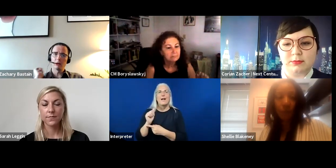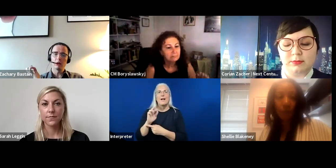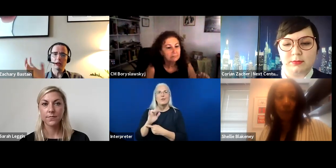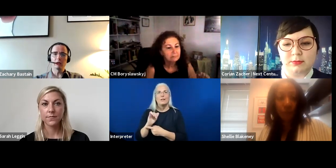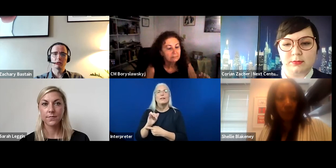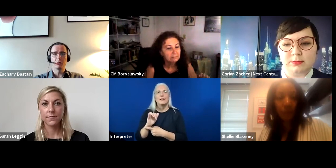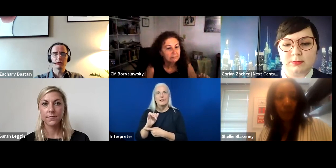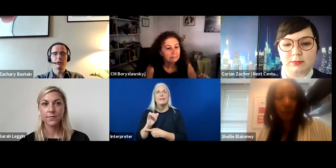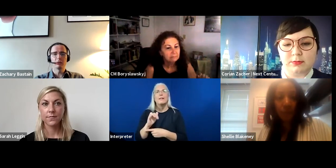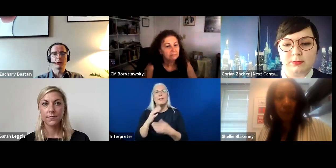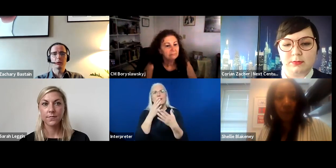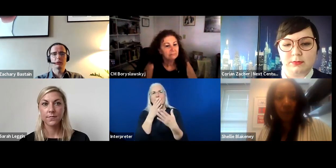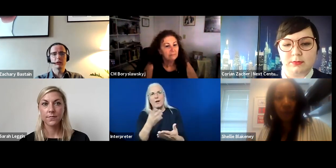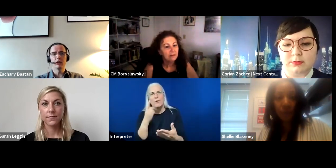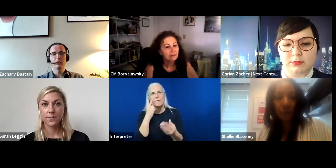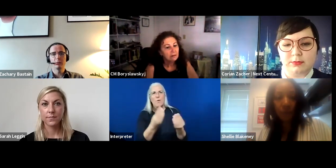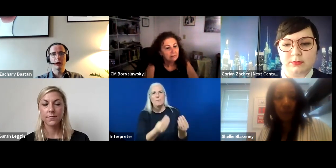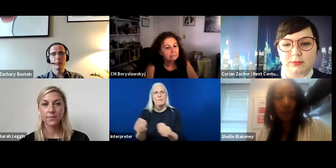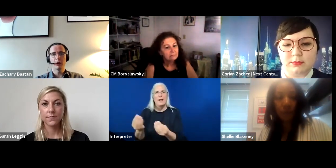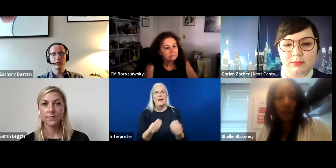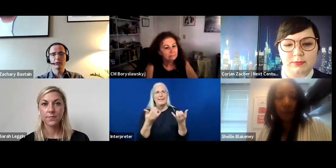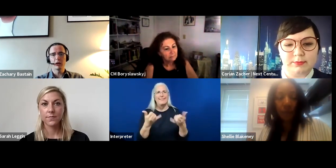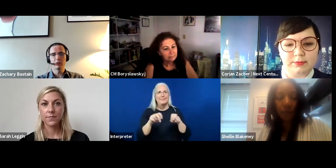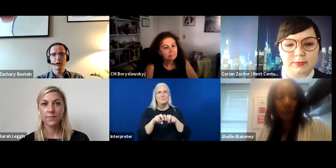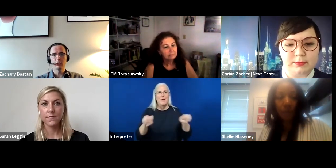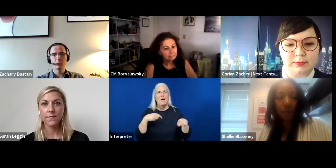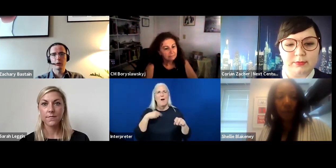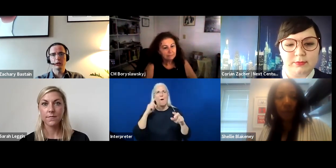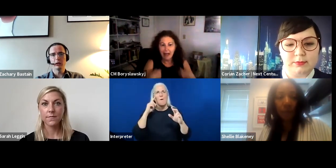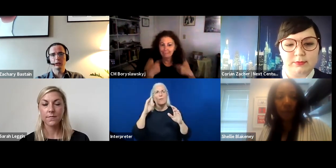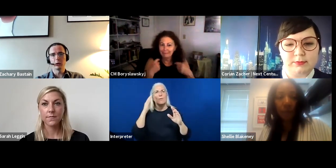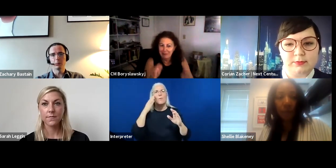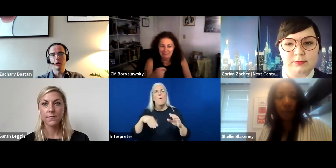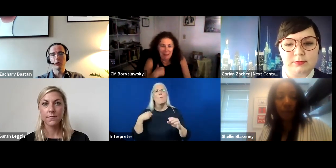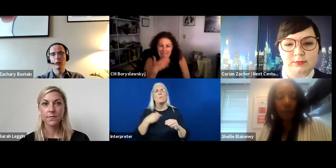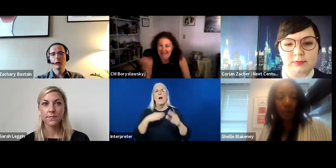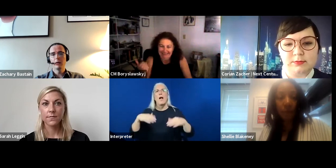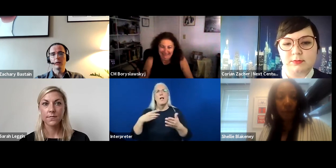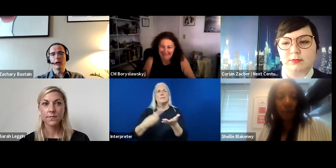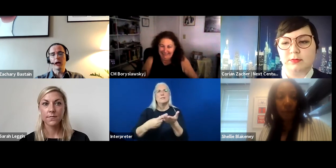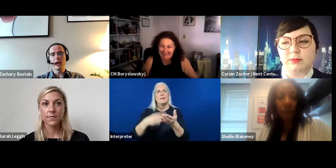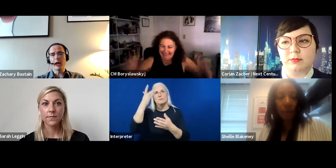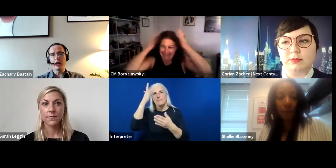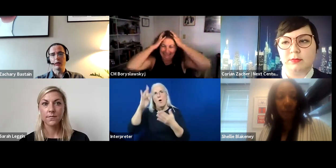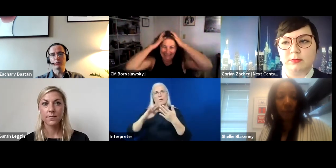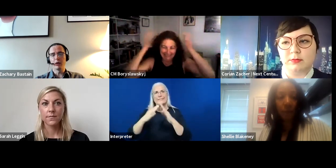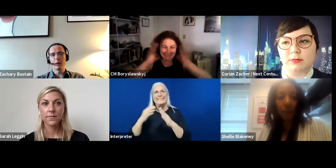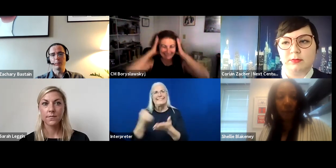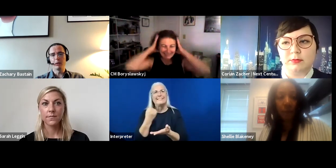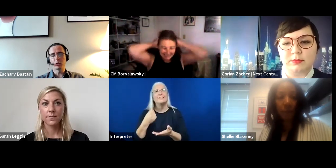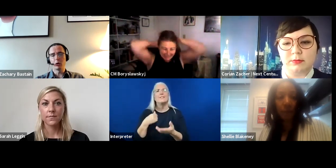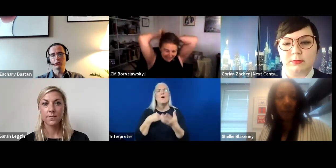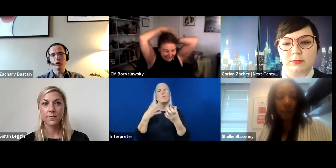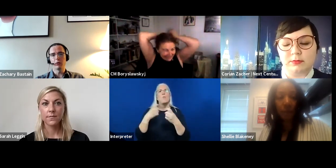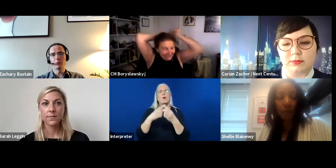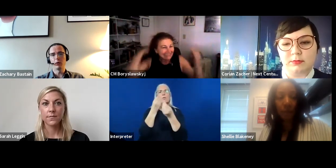know we didn't really get so much to the smart cities part of the discussion. I just wanted to let the group know that I have